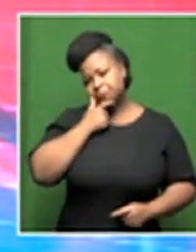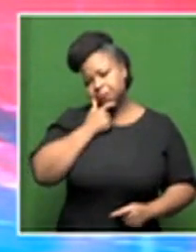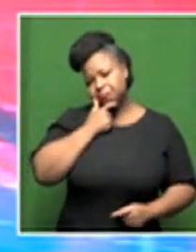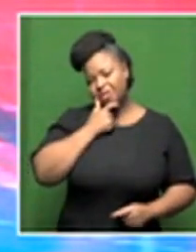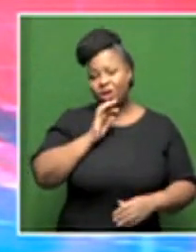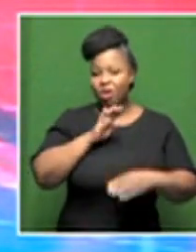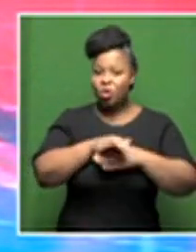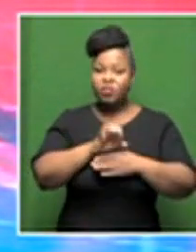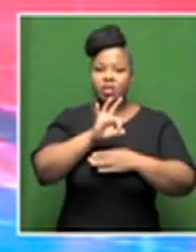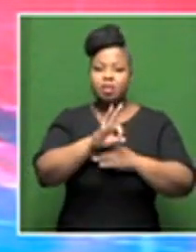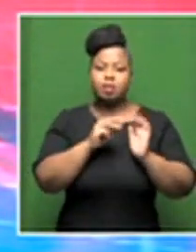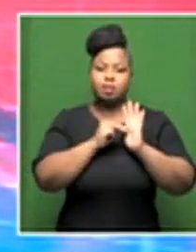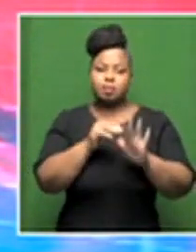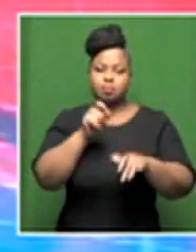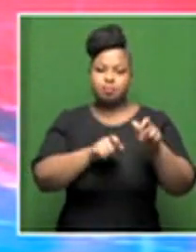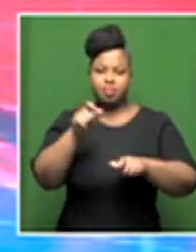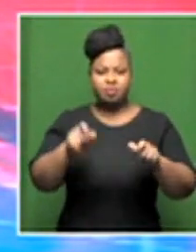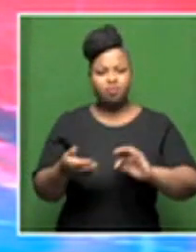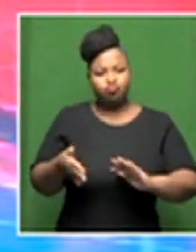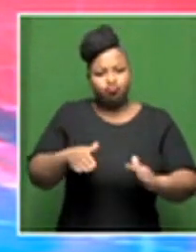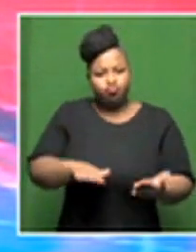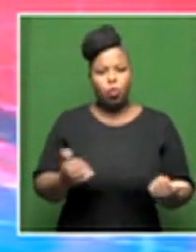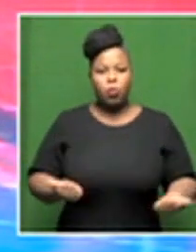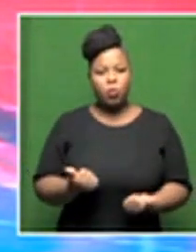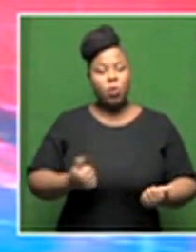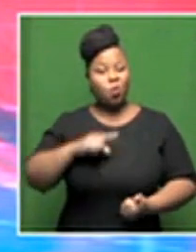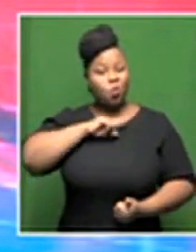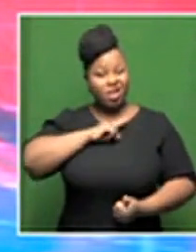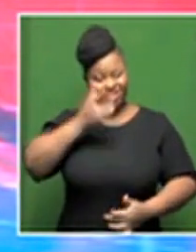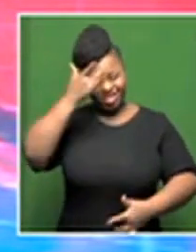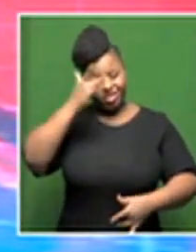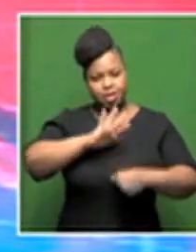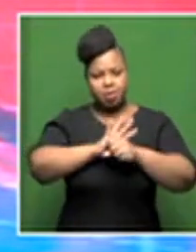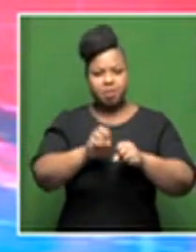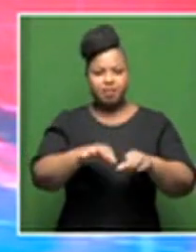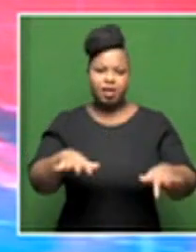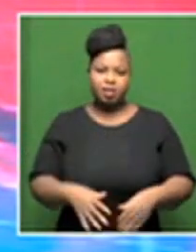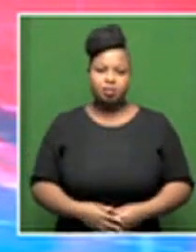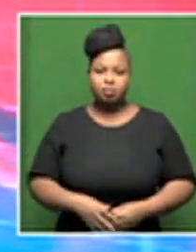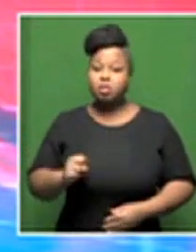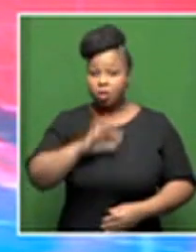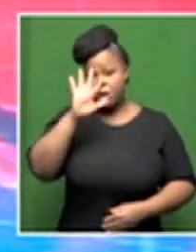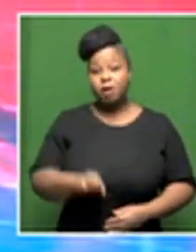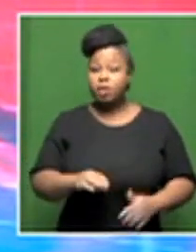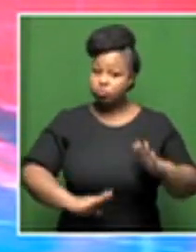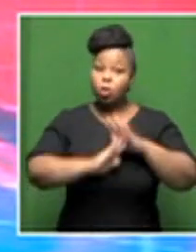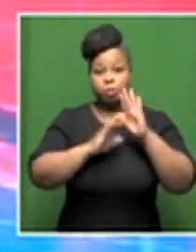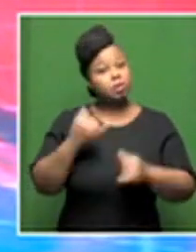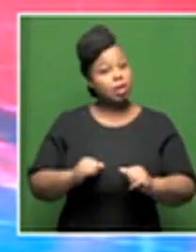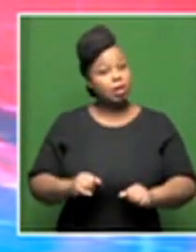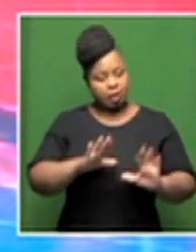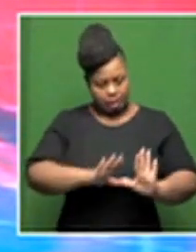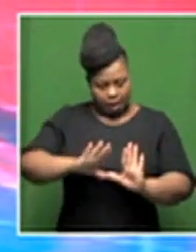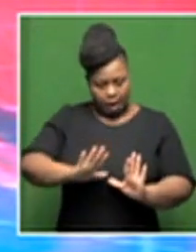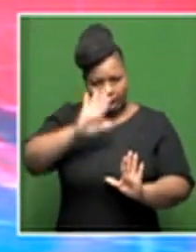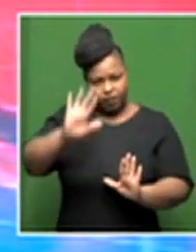than 3 million people succumbed to COVID-19 related illnesses. South Africa is still leading with